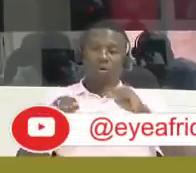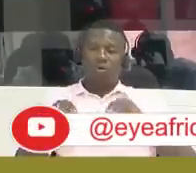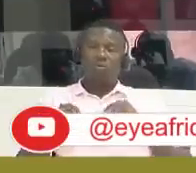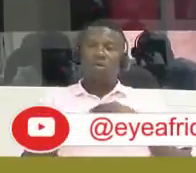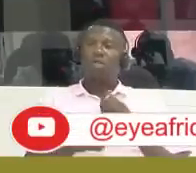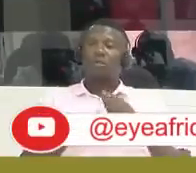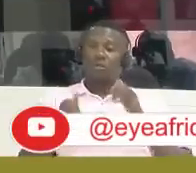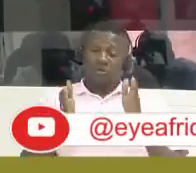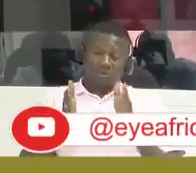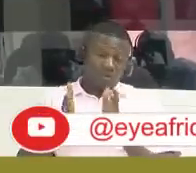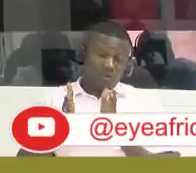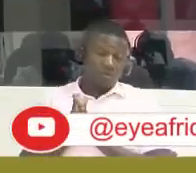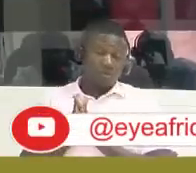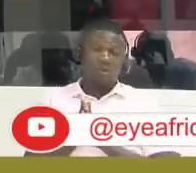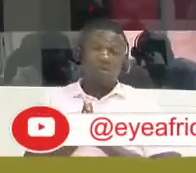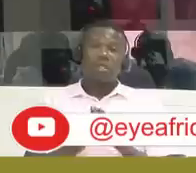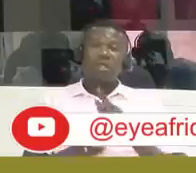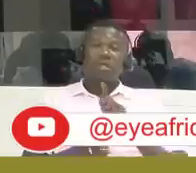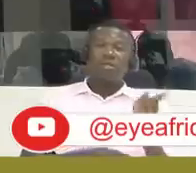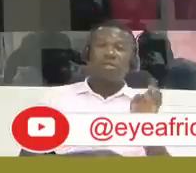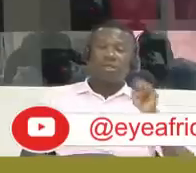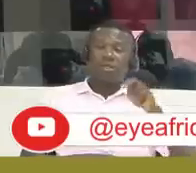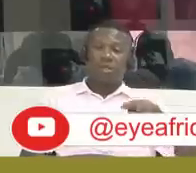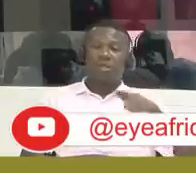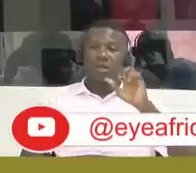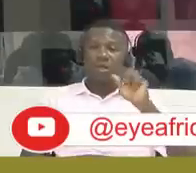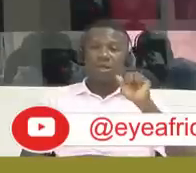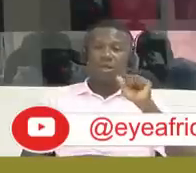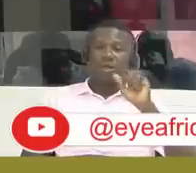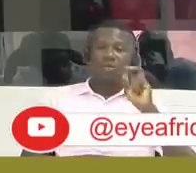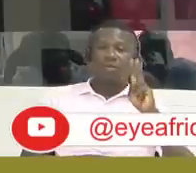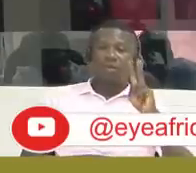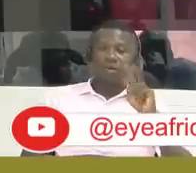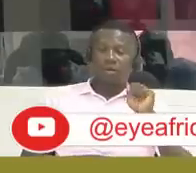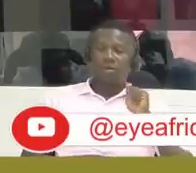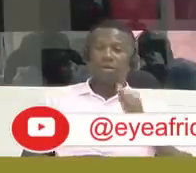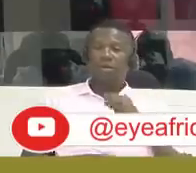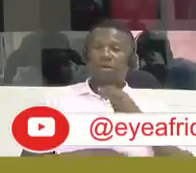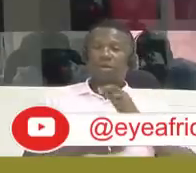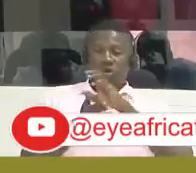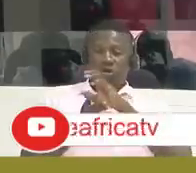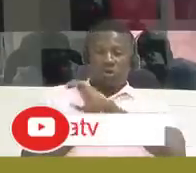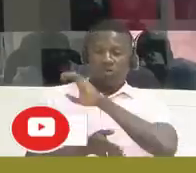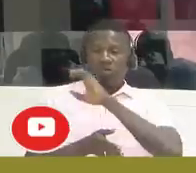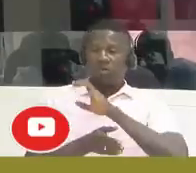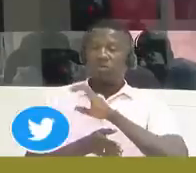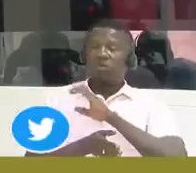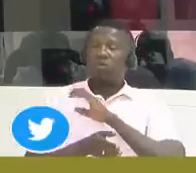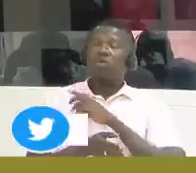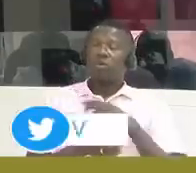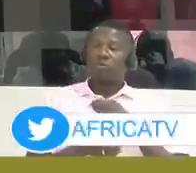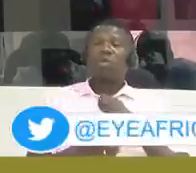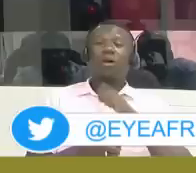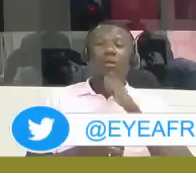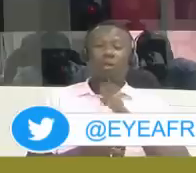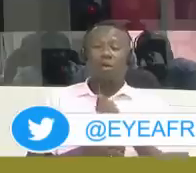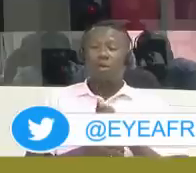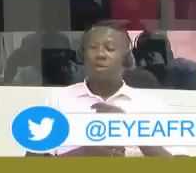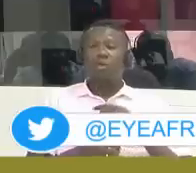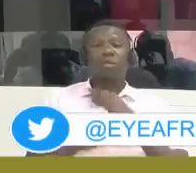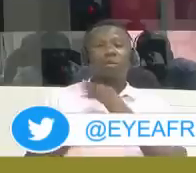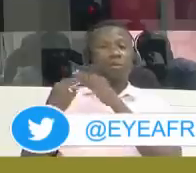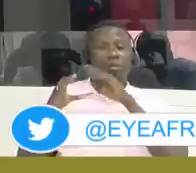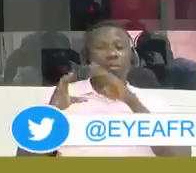Convention. Mr. Omar Barrow is a member of the Gambia Red Cross Society Emergency Response